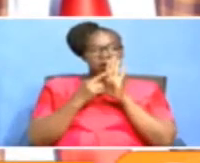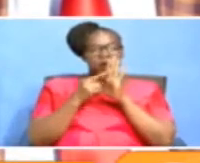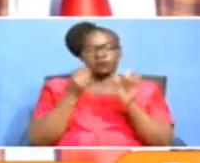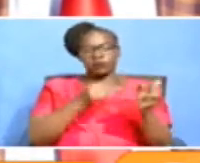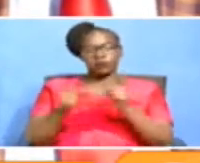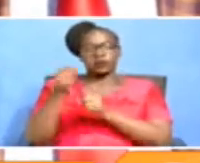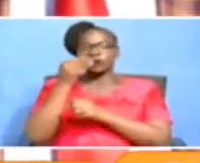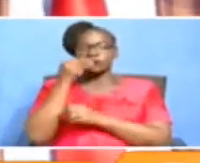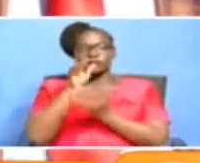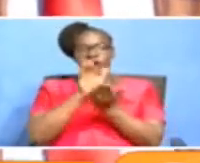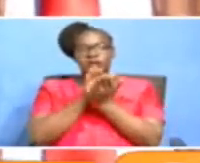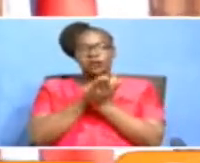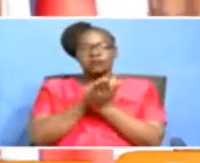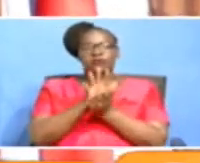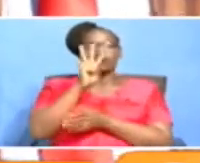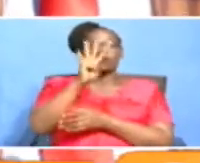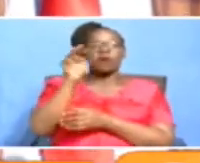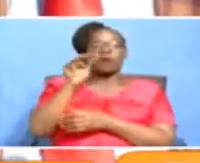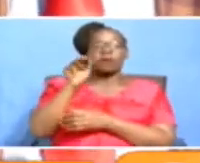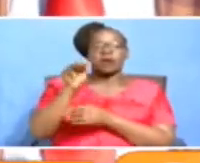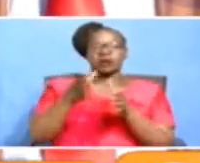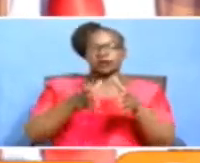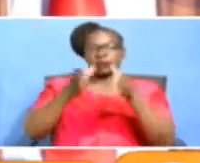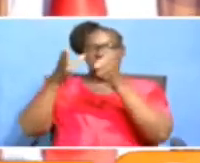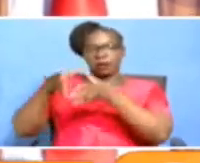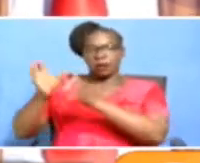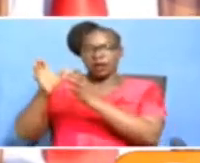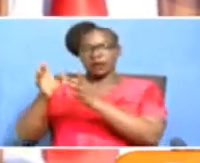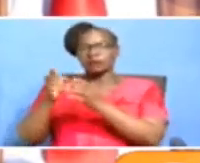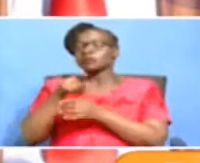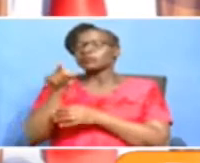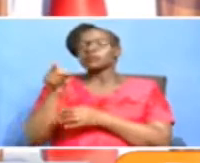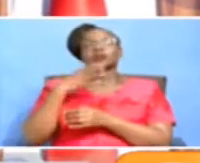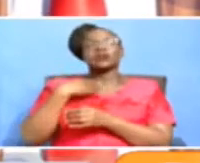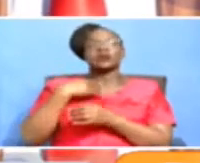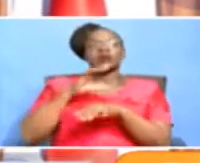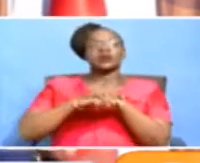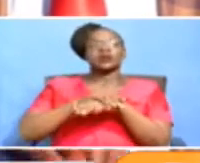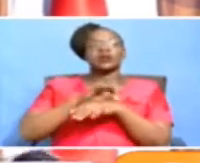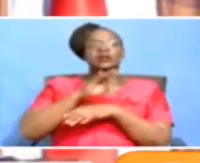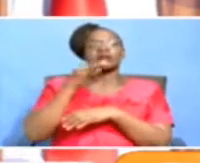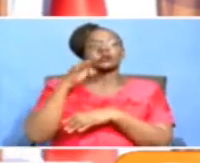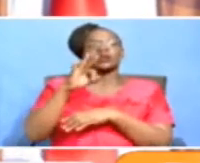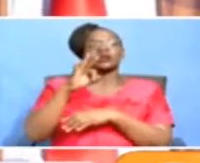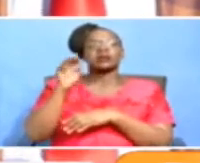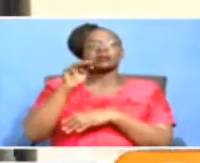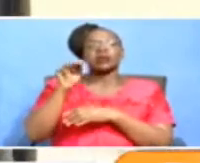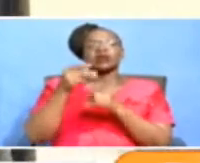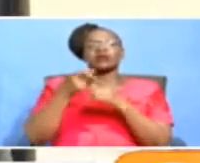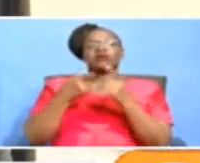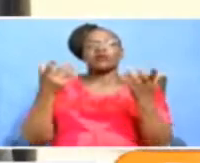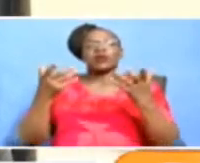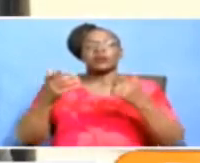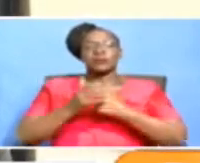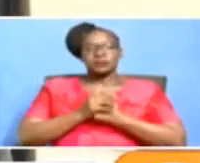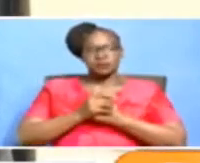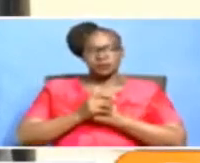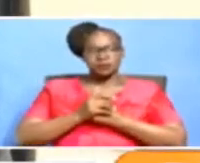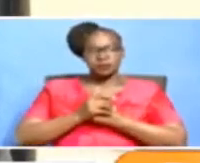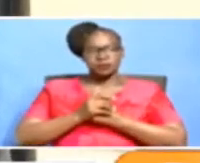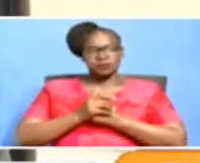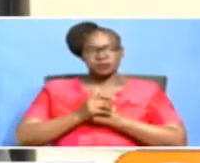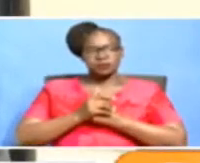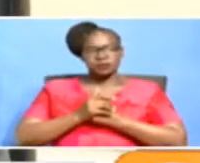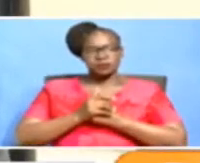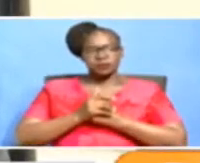food reserves is 4 million bags. Where do they want to get the 2 million bags that they don't want to buy from the farmers? The FR fund